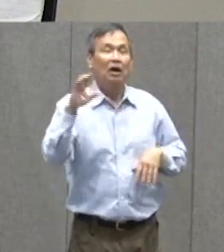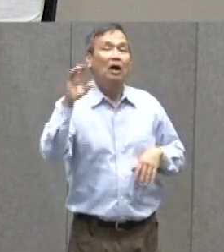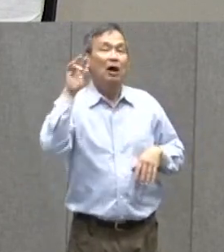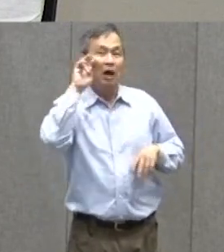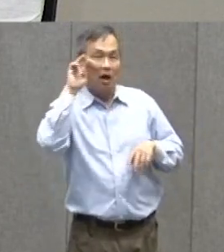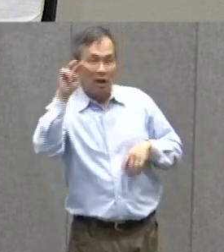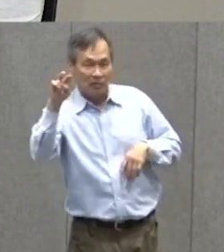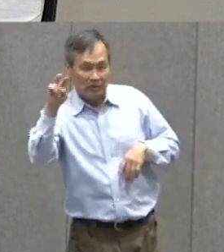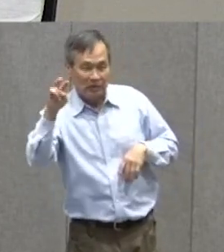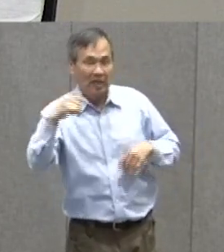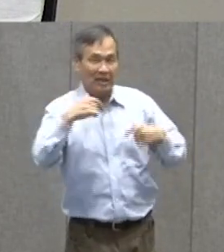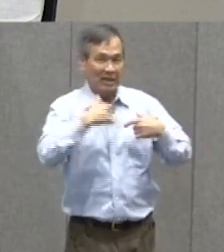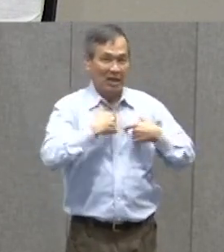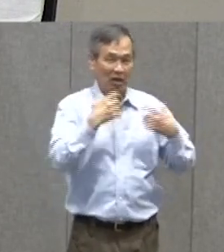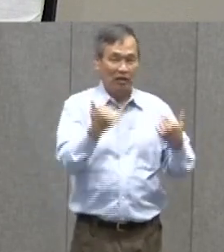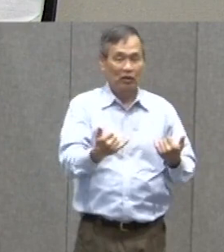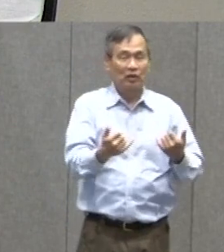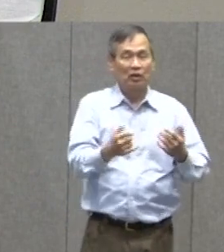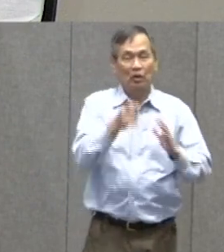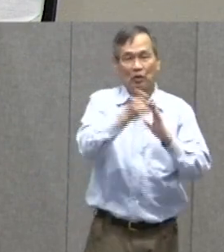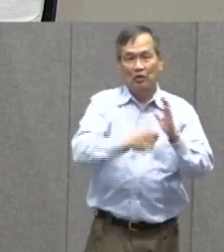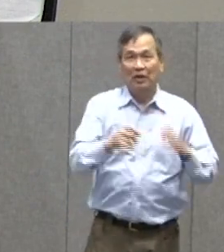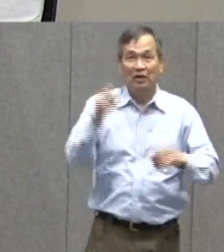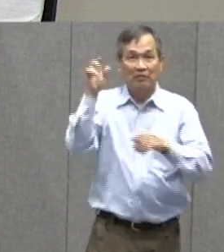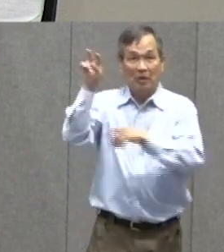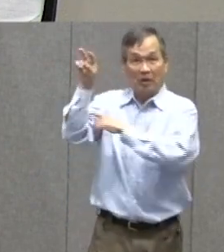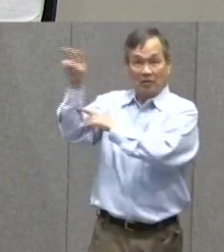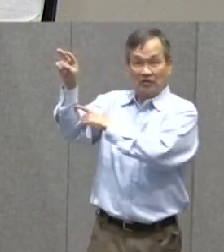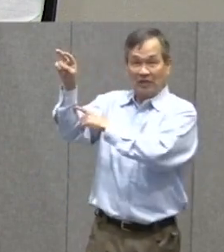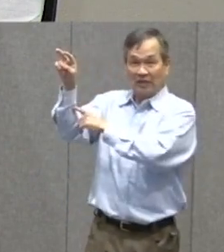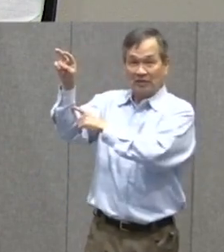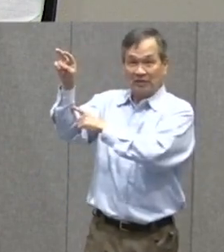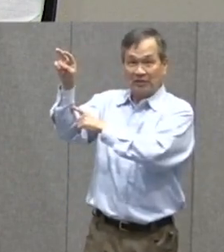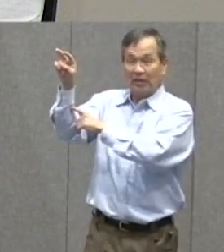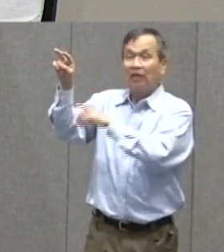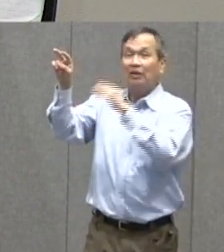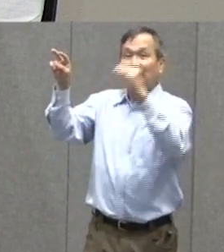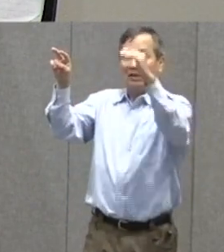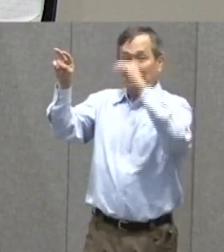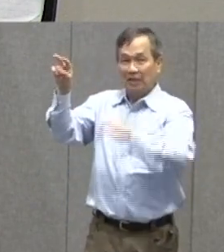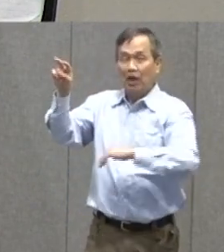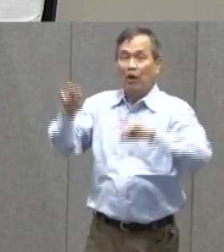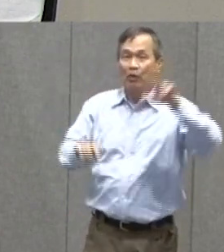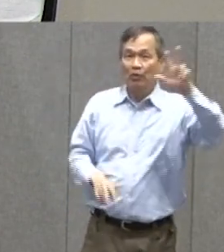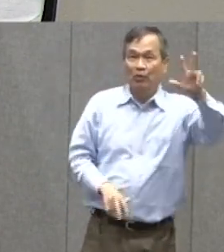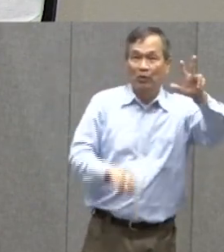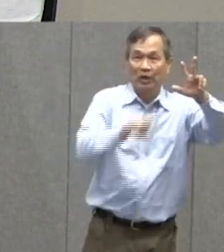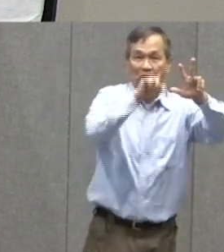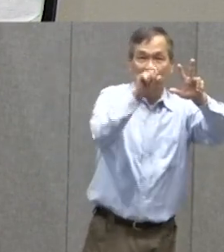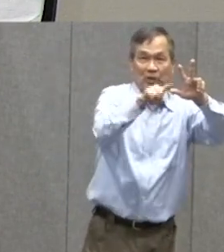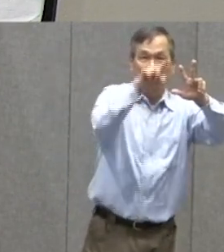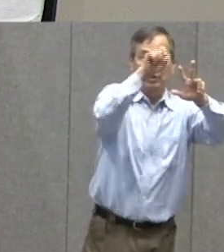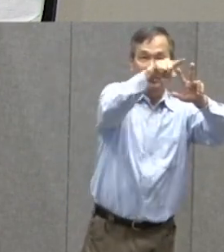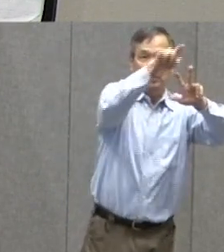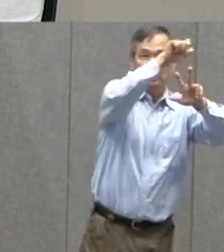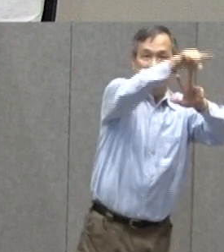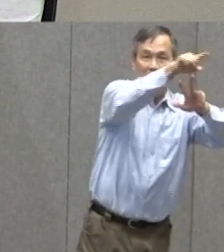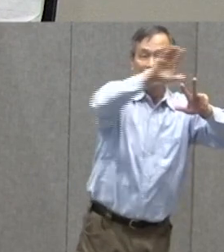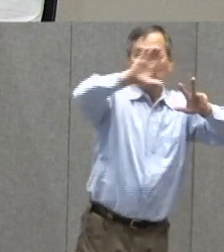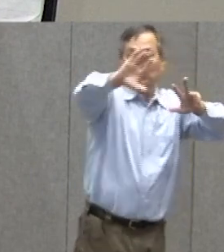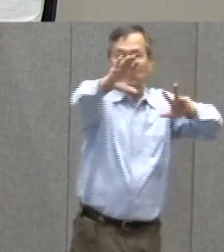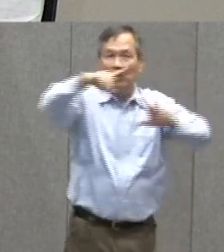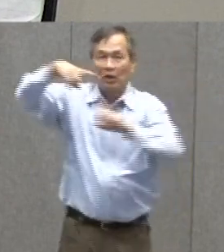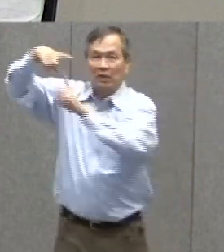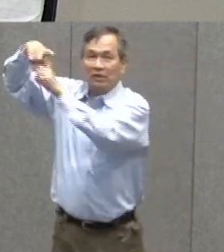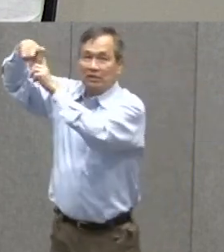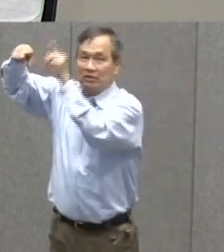to 3 questions. And you will write it on your T-chart.